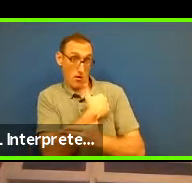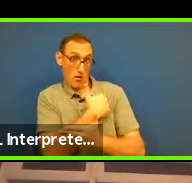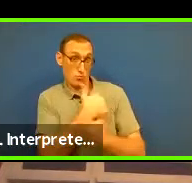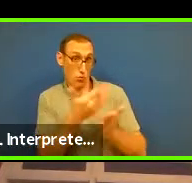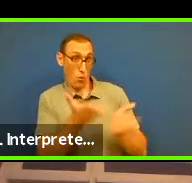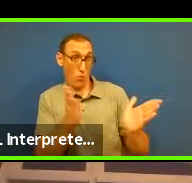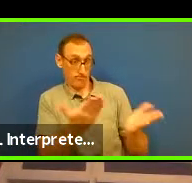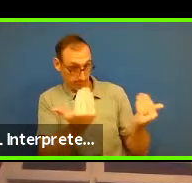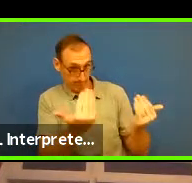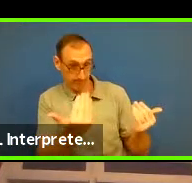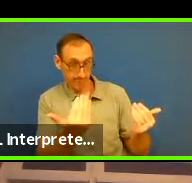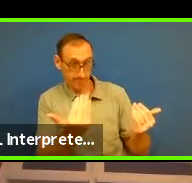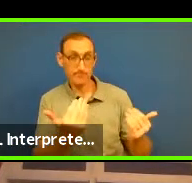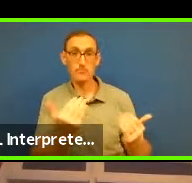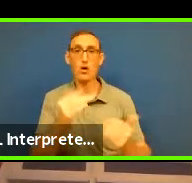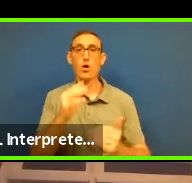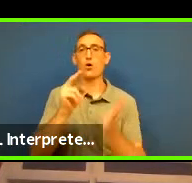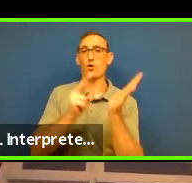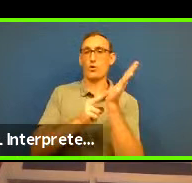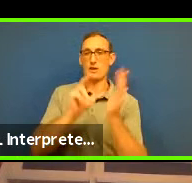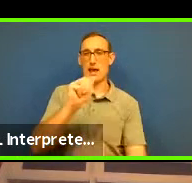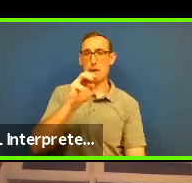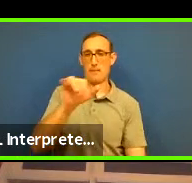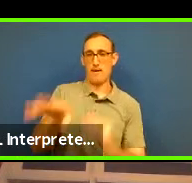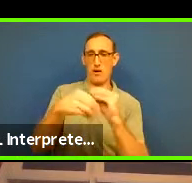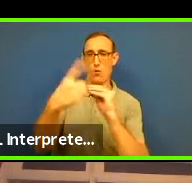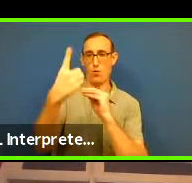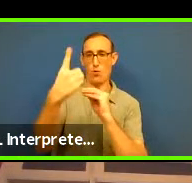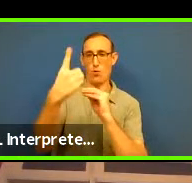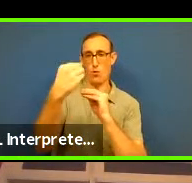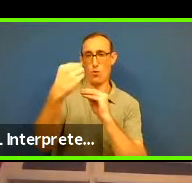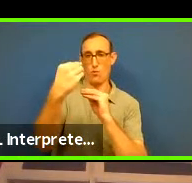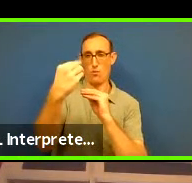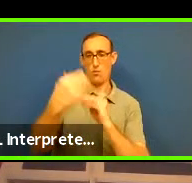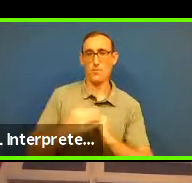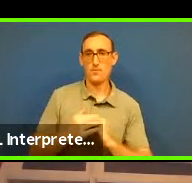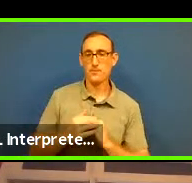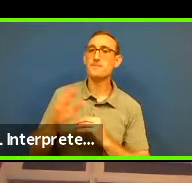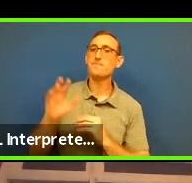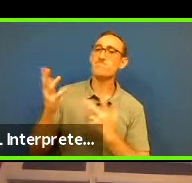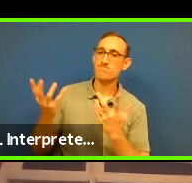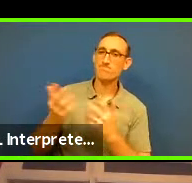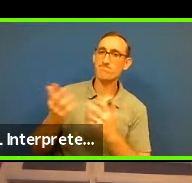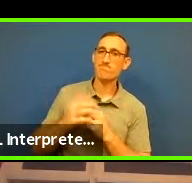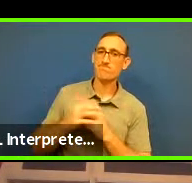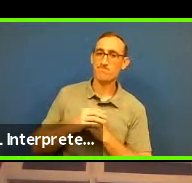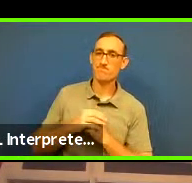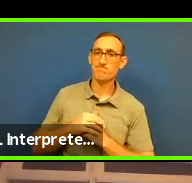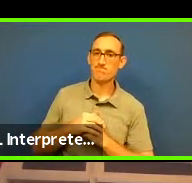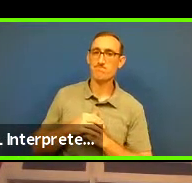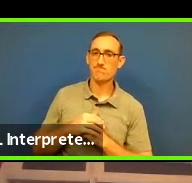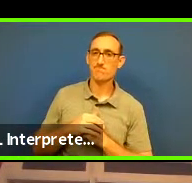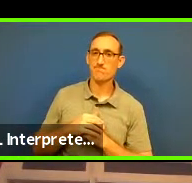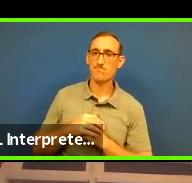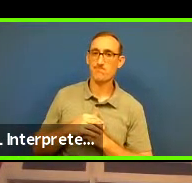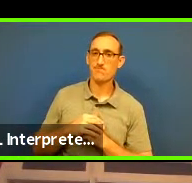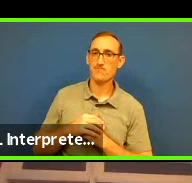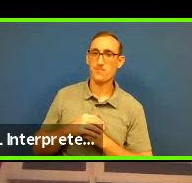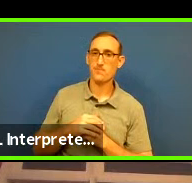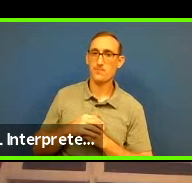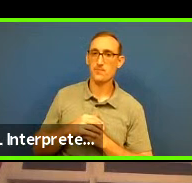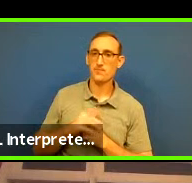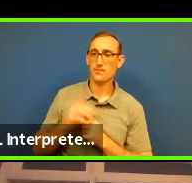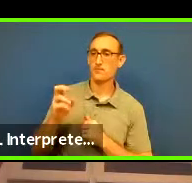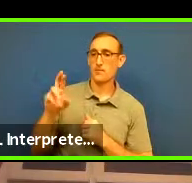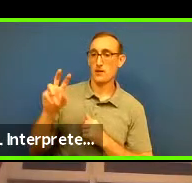Nurse Amy wants to say one more thing. I just wanted to kind of reiterate what Dr. Thomas said. We